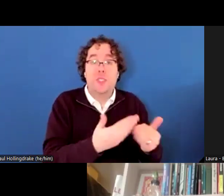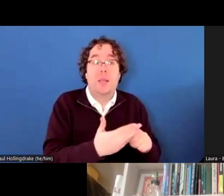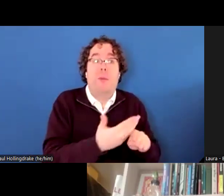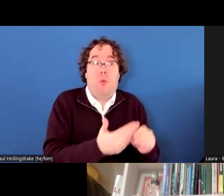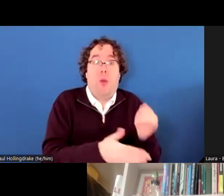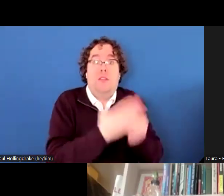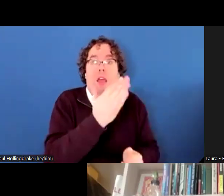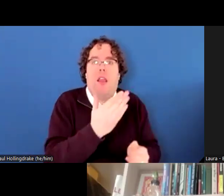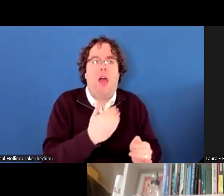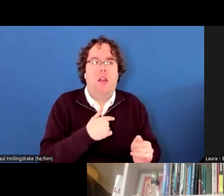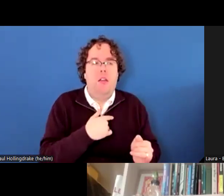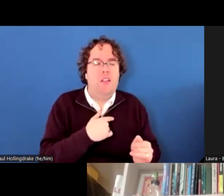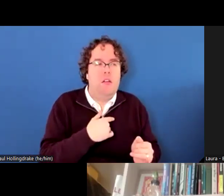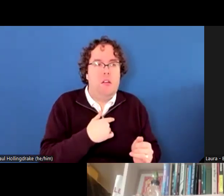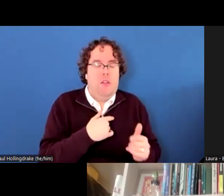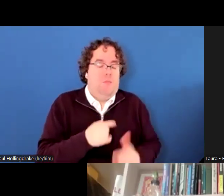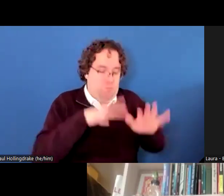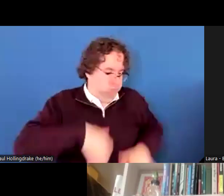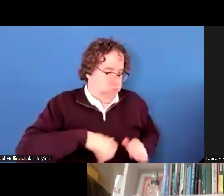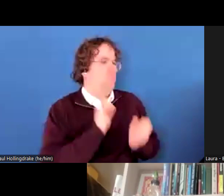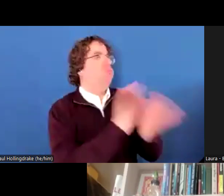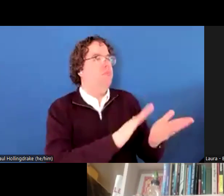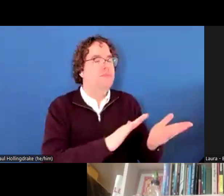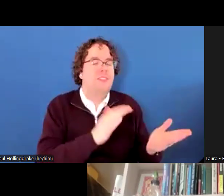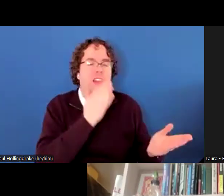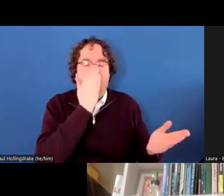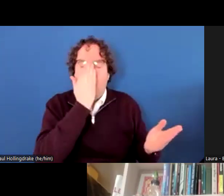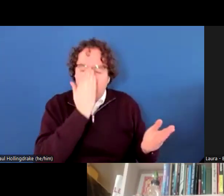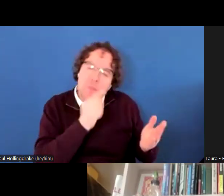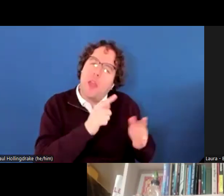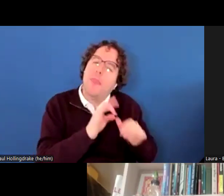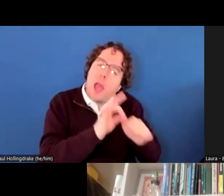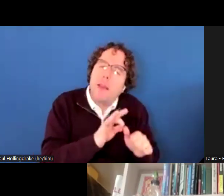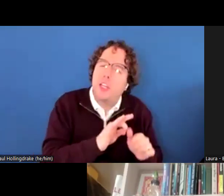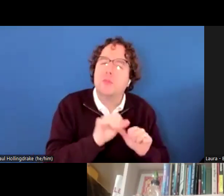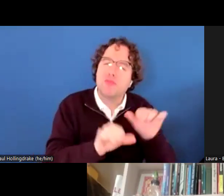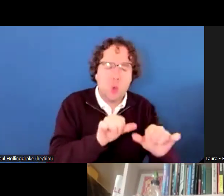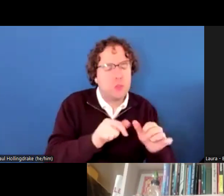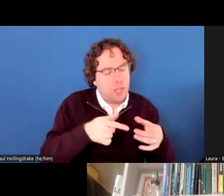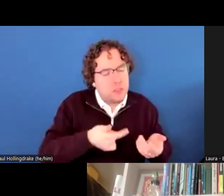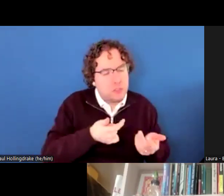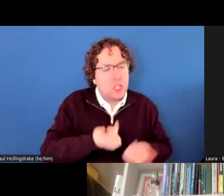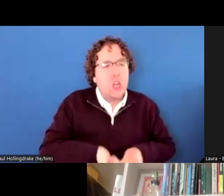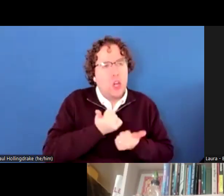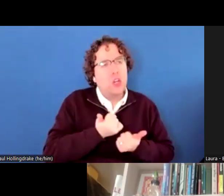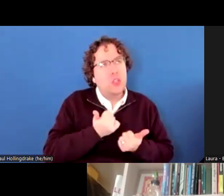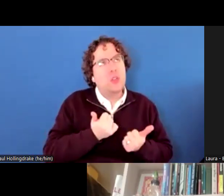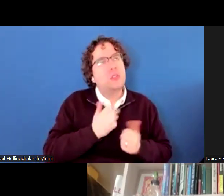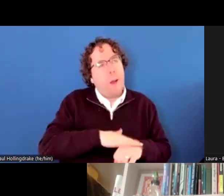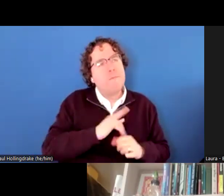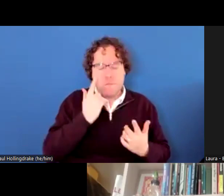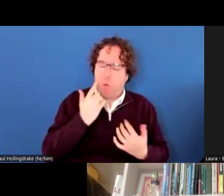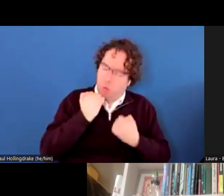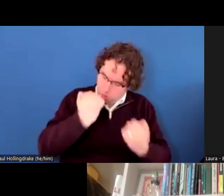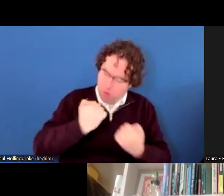But the application process for me was that moment to really reflect on what drove me, the change and